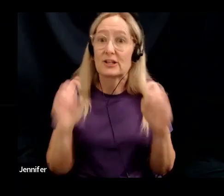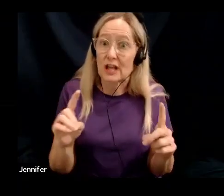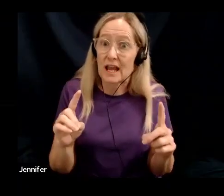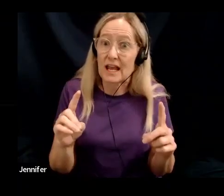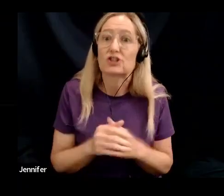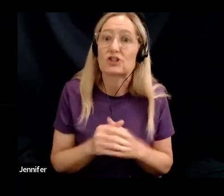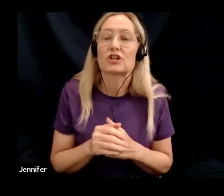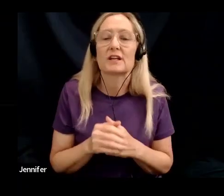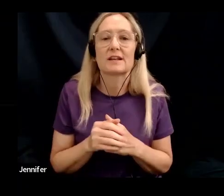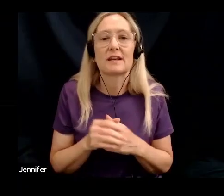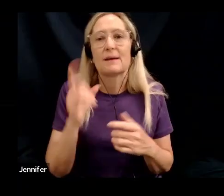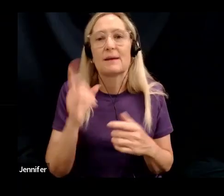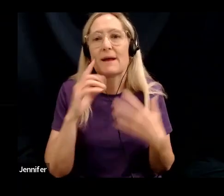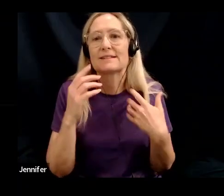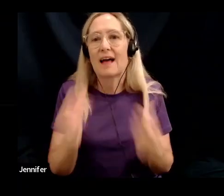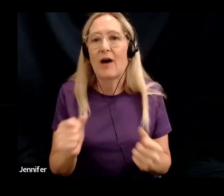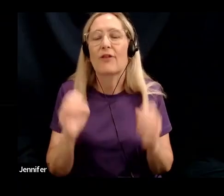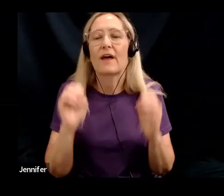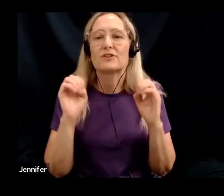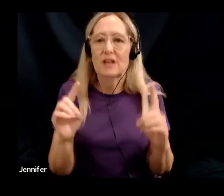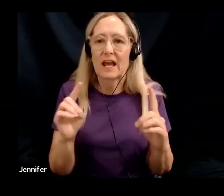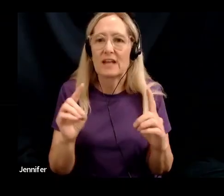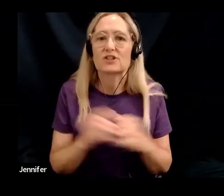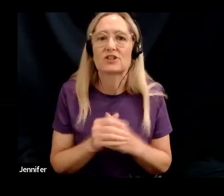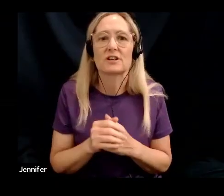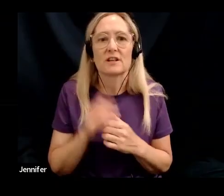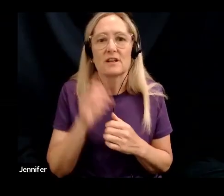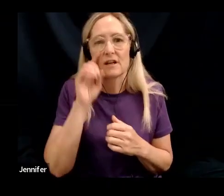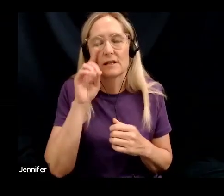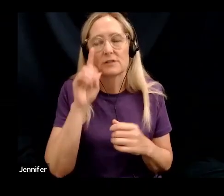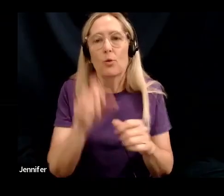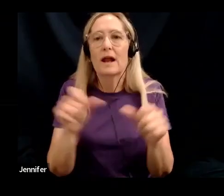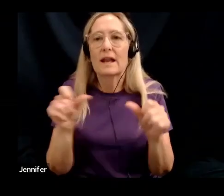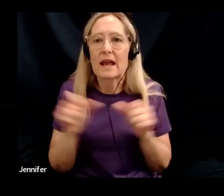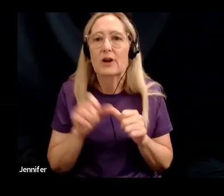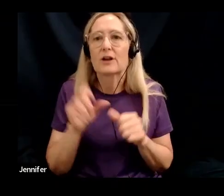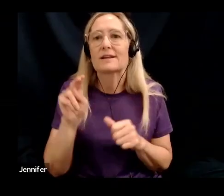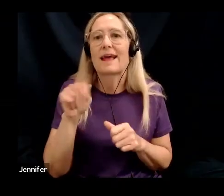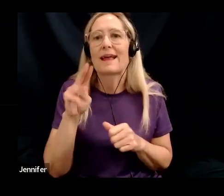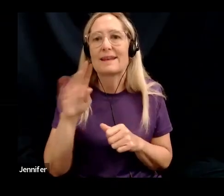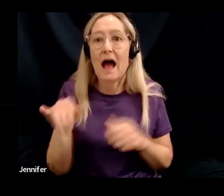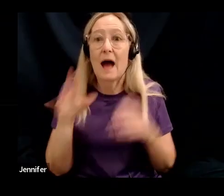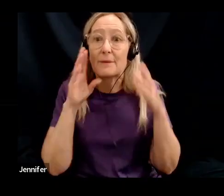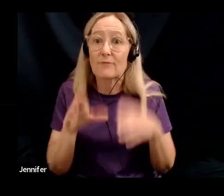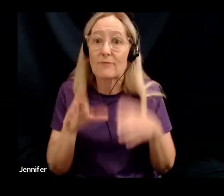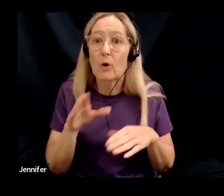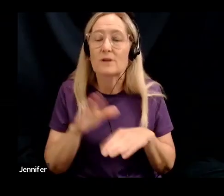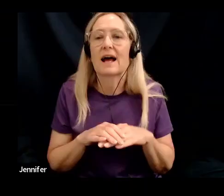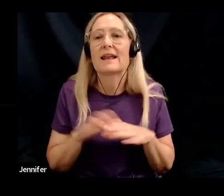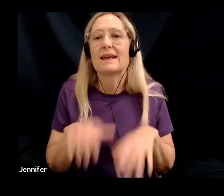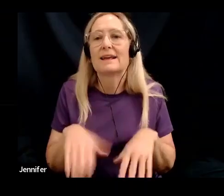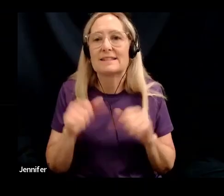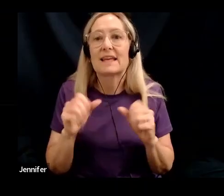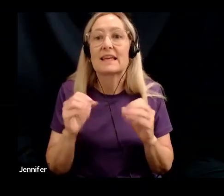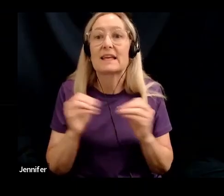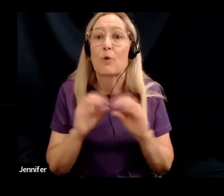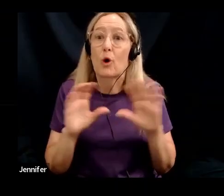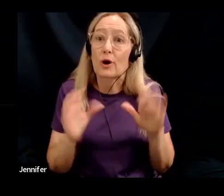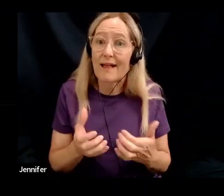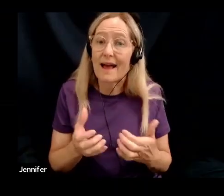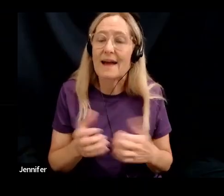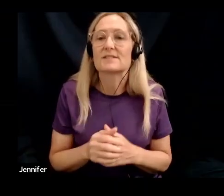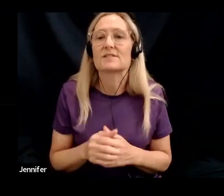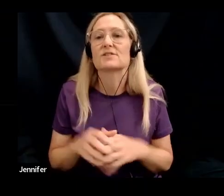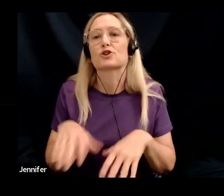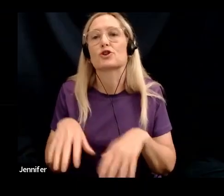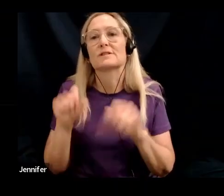thing, mental health education. That's one kind of area that NAMI focuses on. So maybe it's taking more of our classes or classes